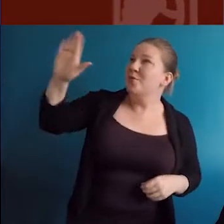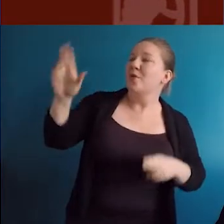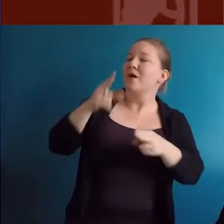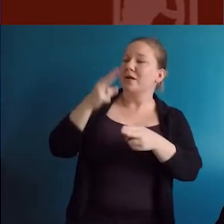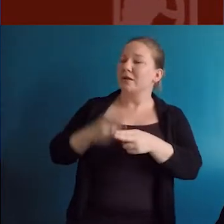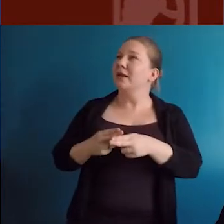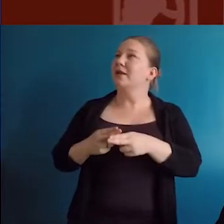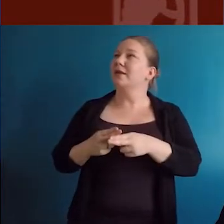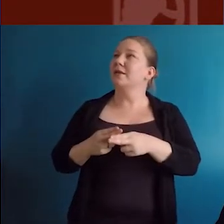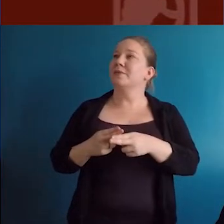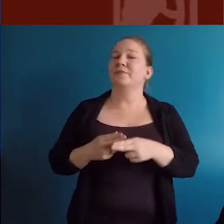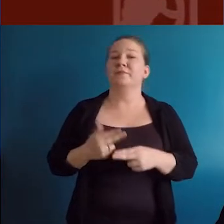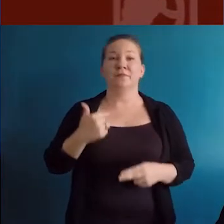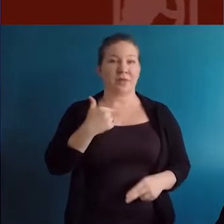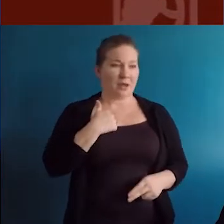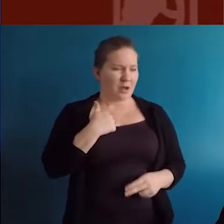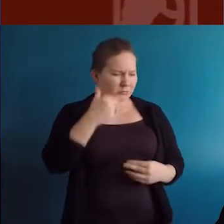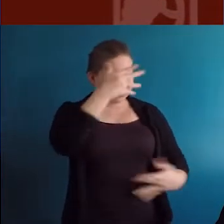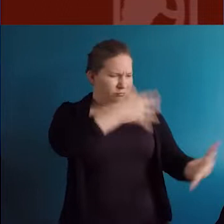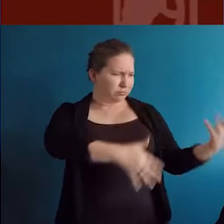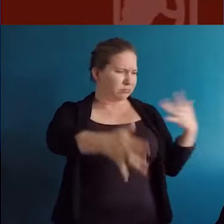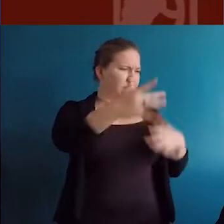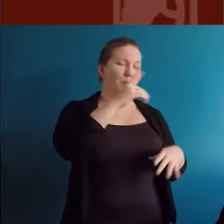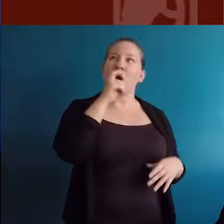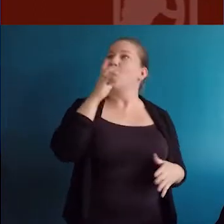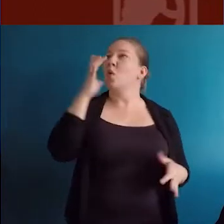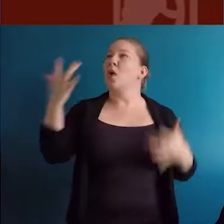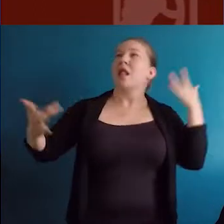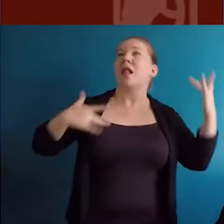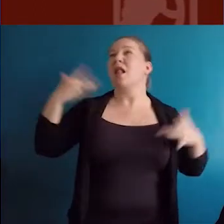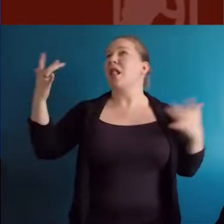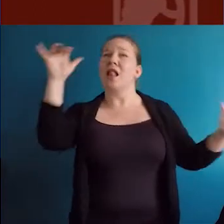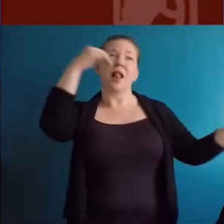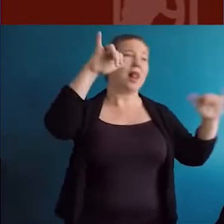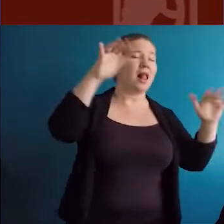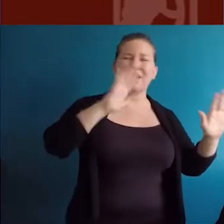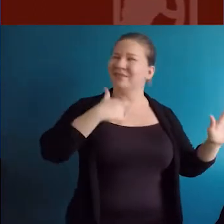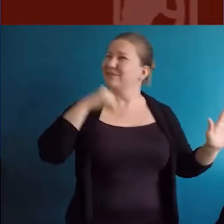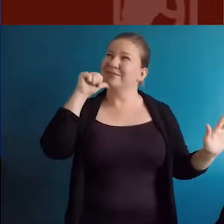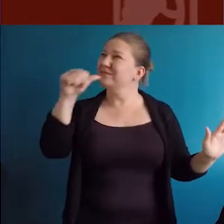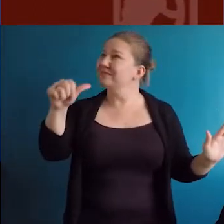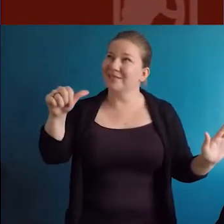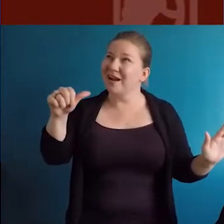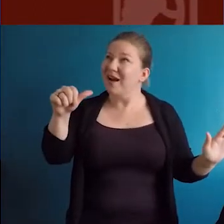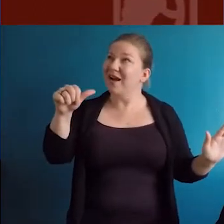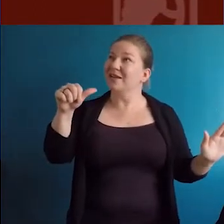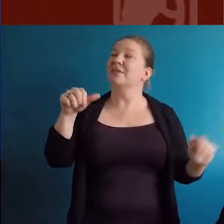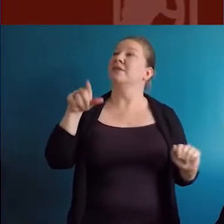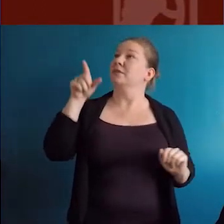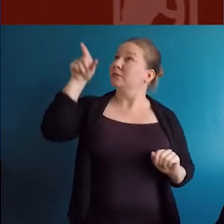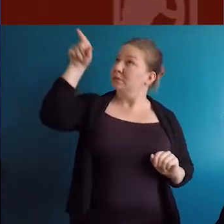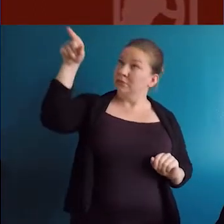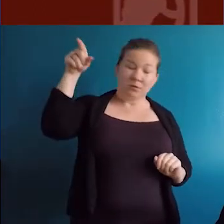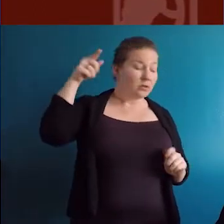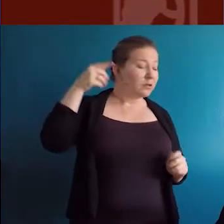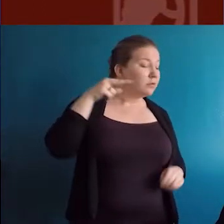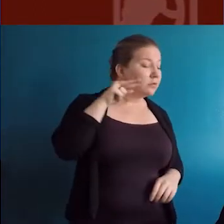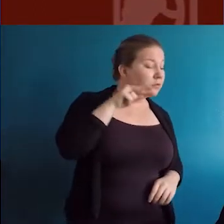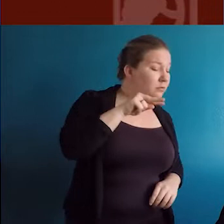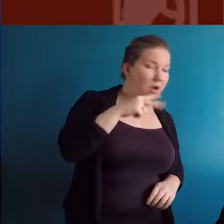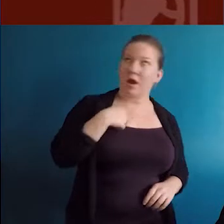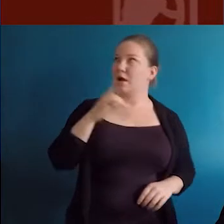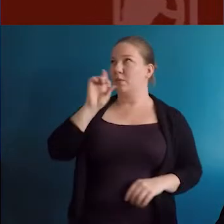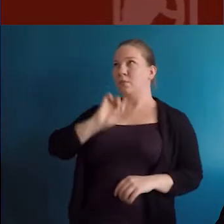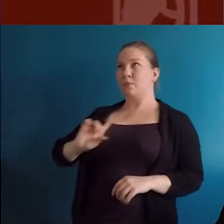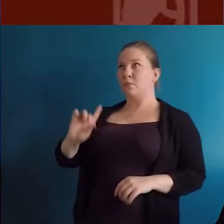I did not sit in the company of merrymakers, nor did I rejoice. Under the weight of your hand I sat alone, for